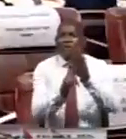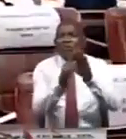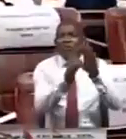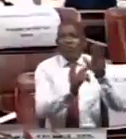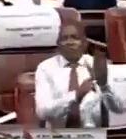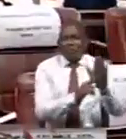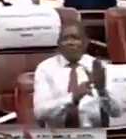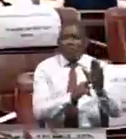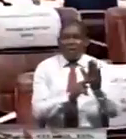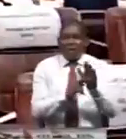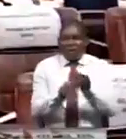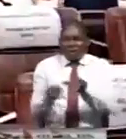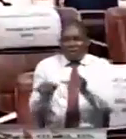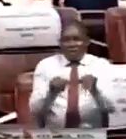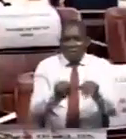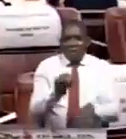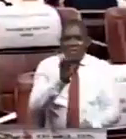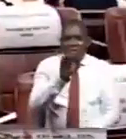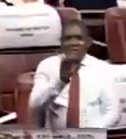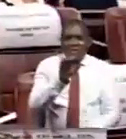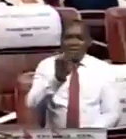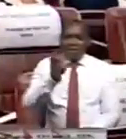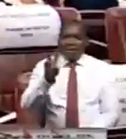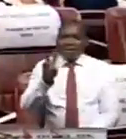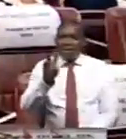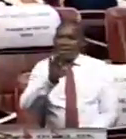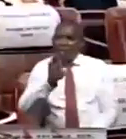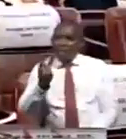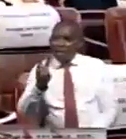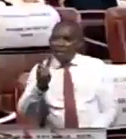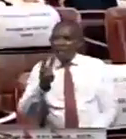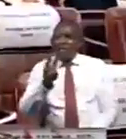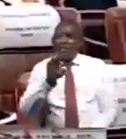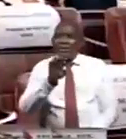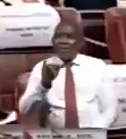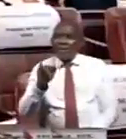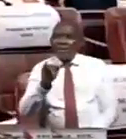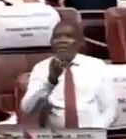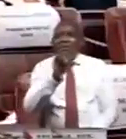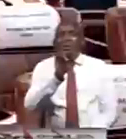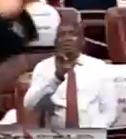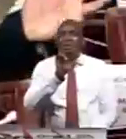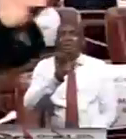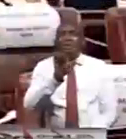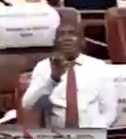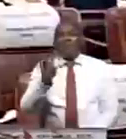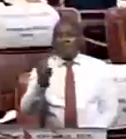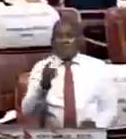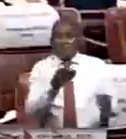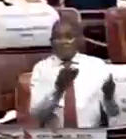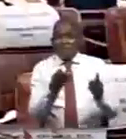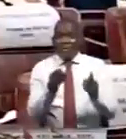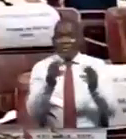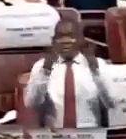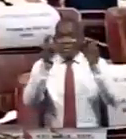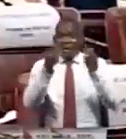predated CI 87 on case management. CI 87 introduces case management on the basis of which your